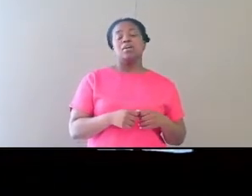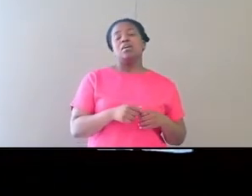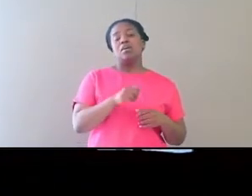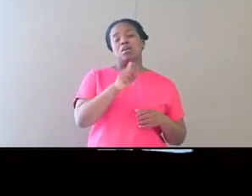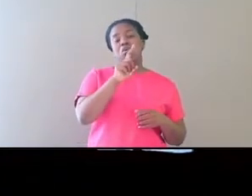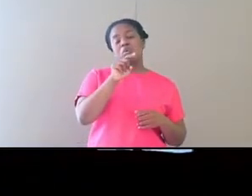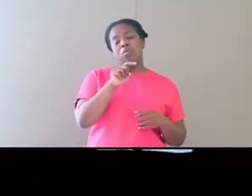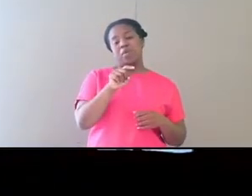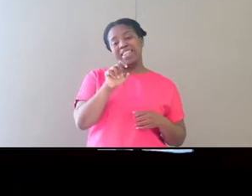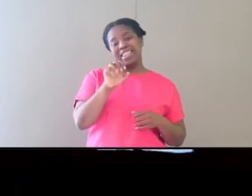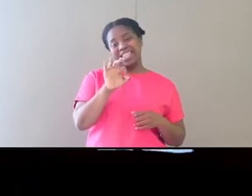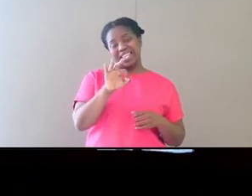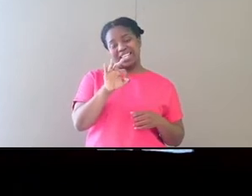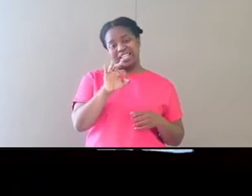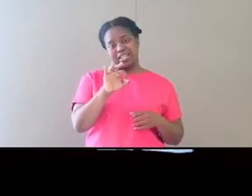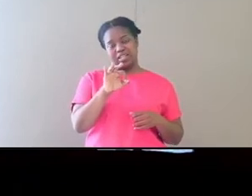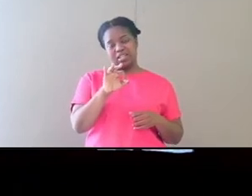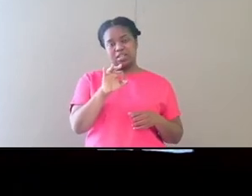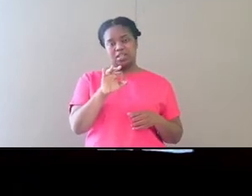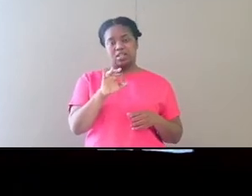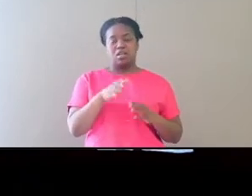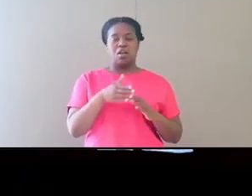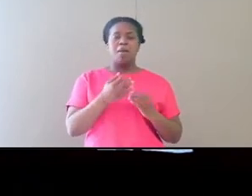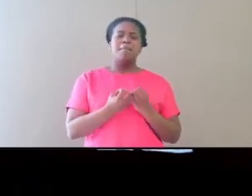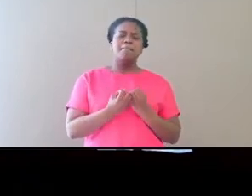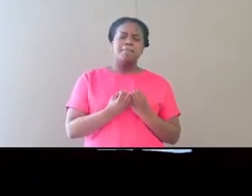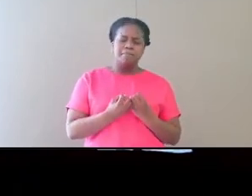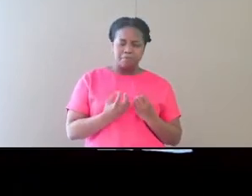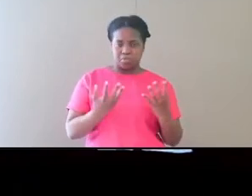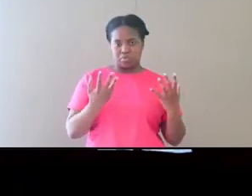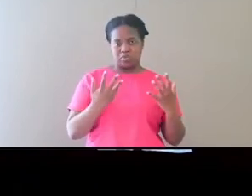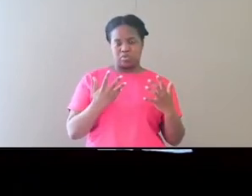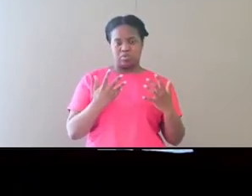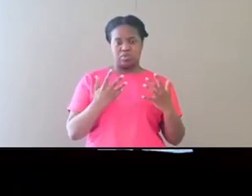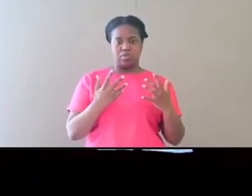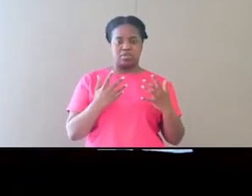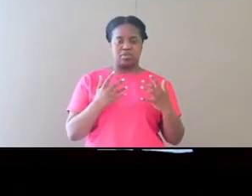goes to the poorest, 40% of the population. So it's well targeted.